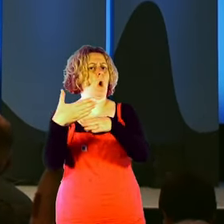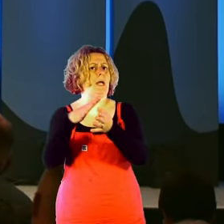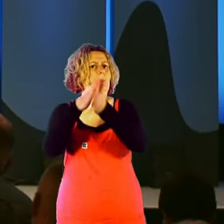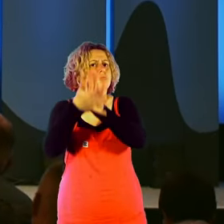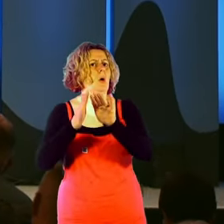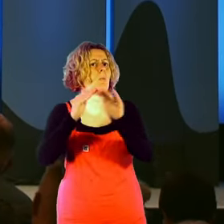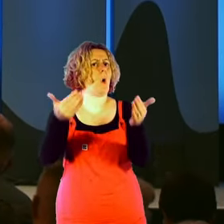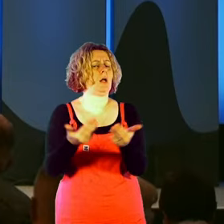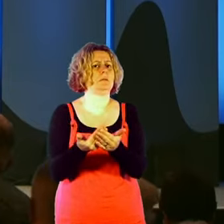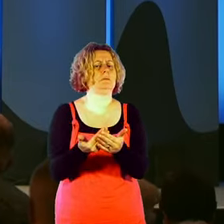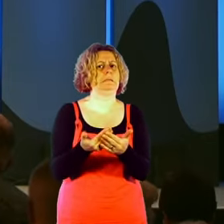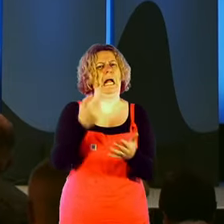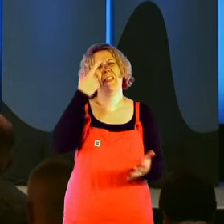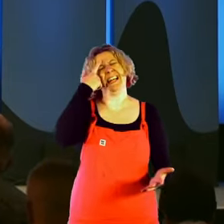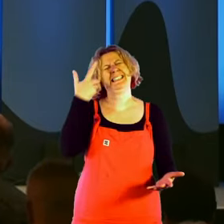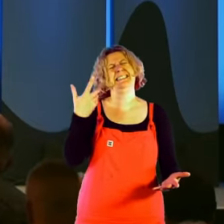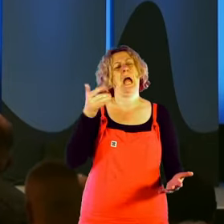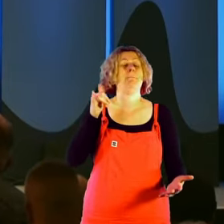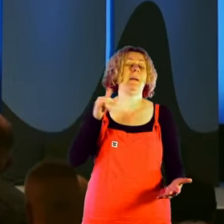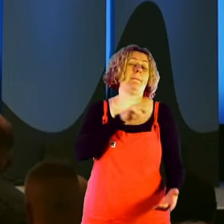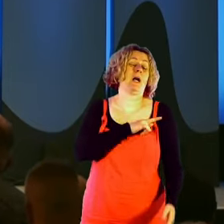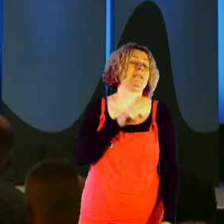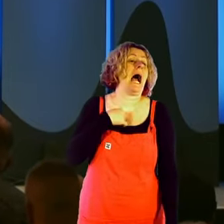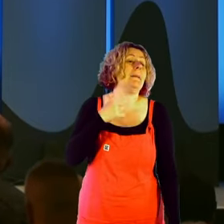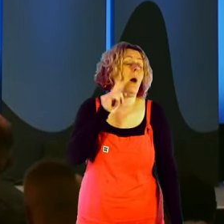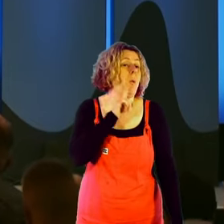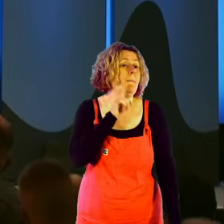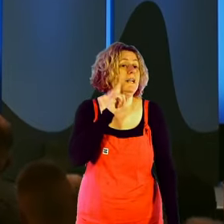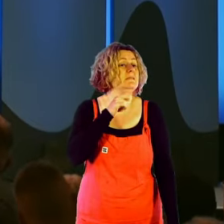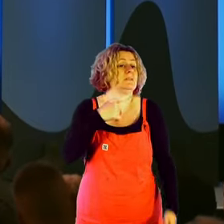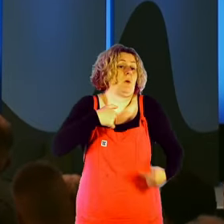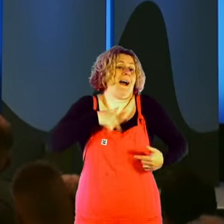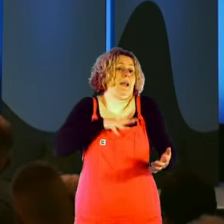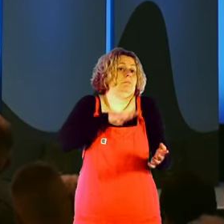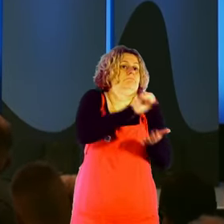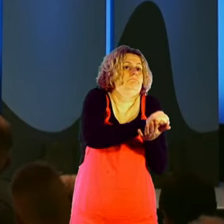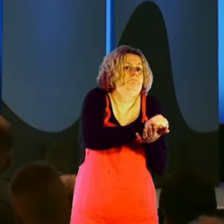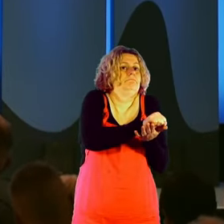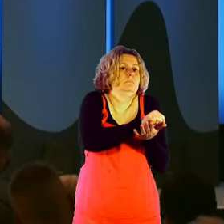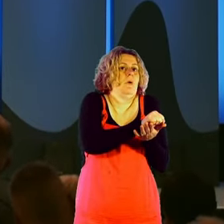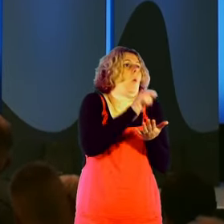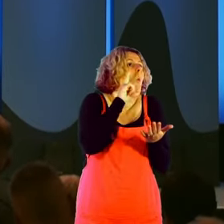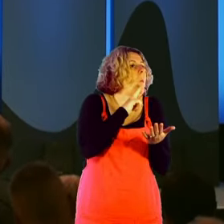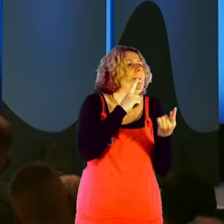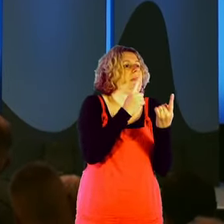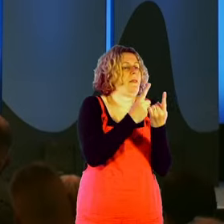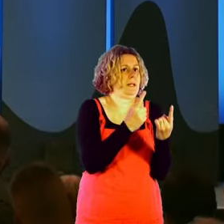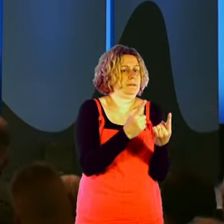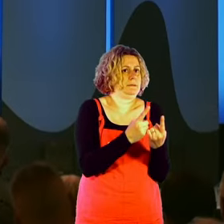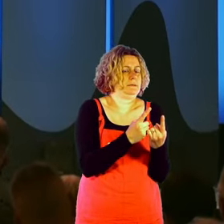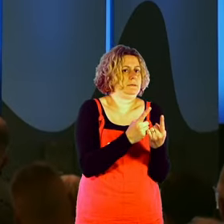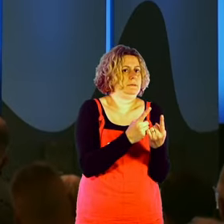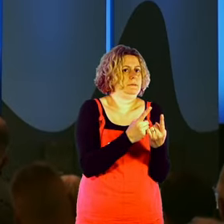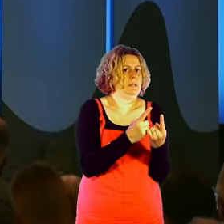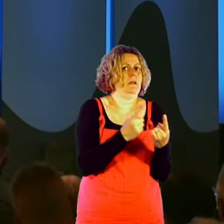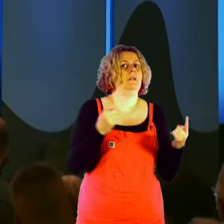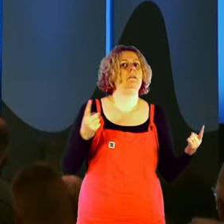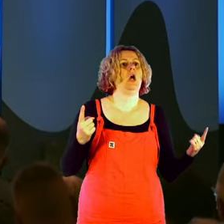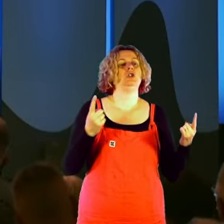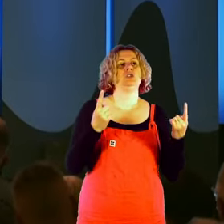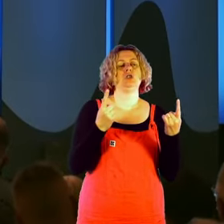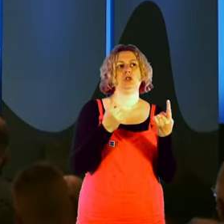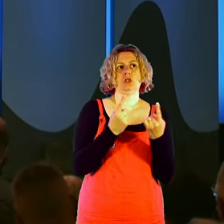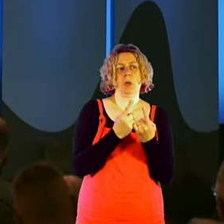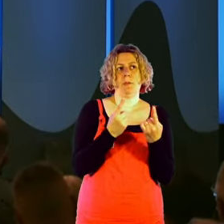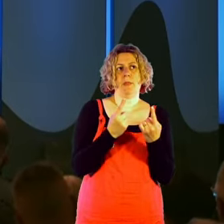is because I'm a woman and I notice these things more, there is something about the way in which women's bodies work that carries within us